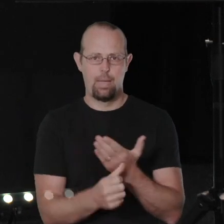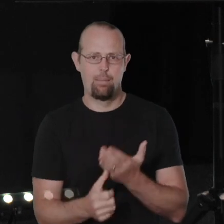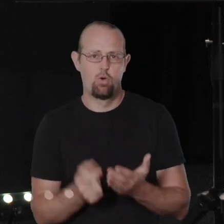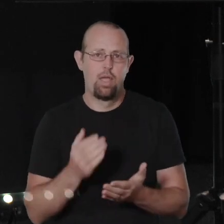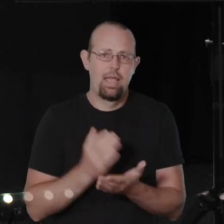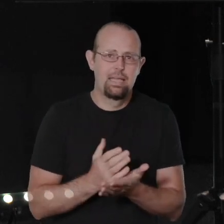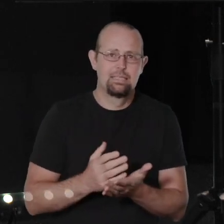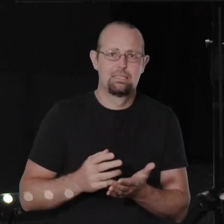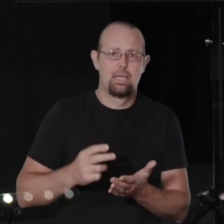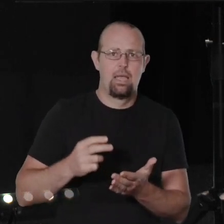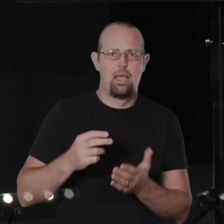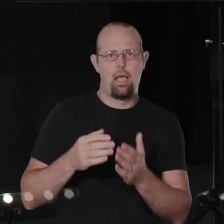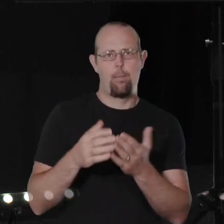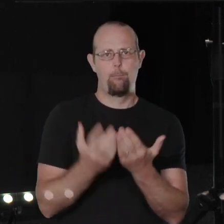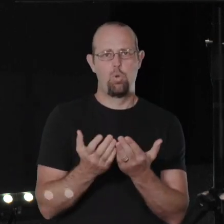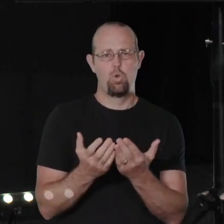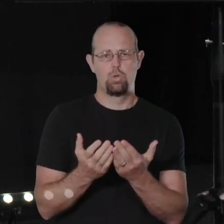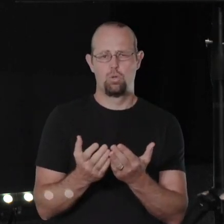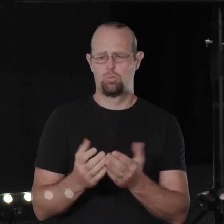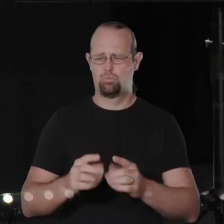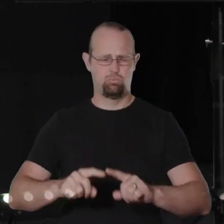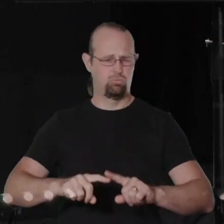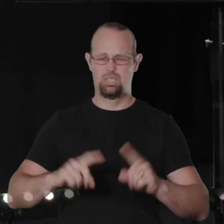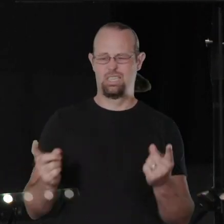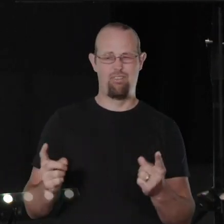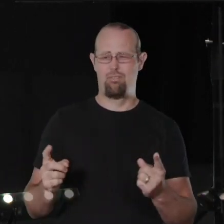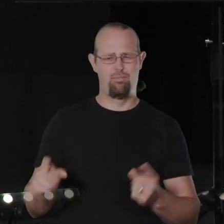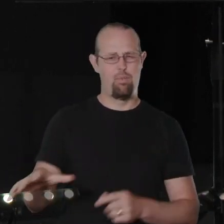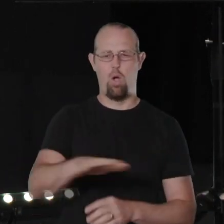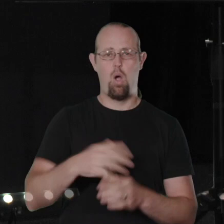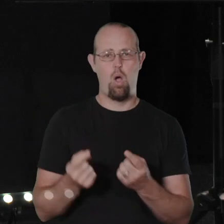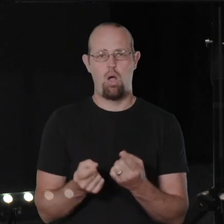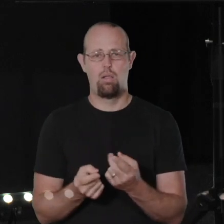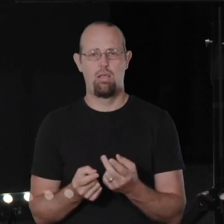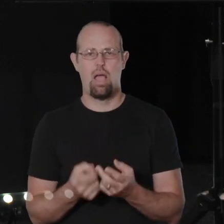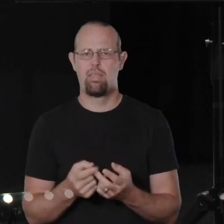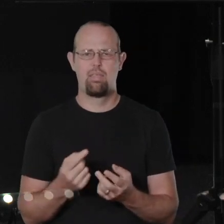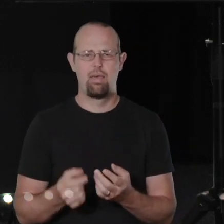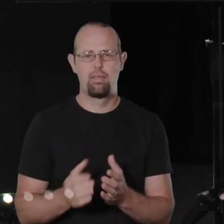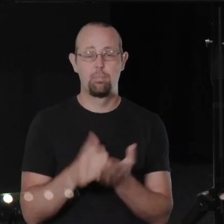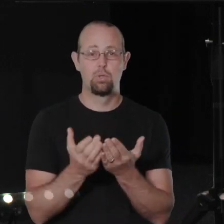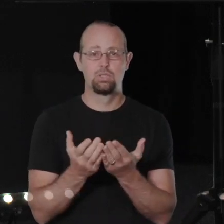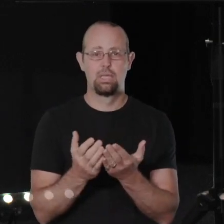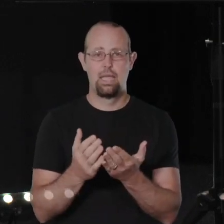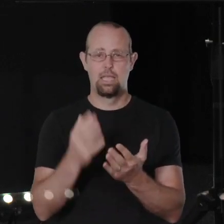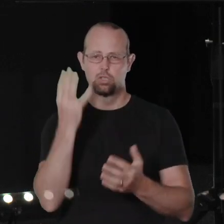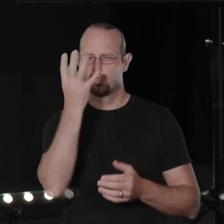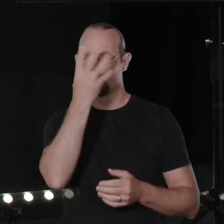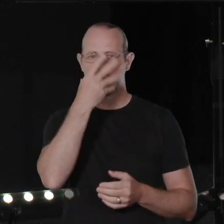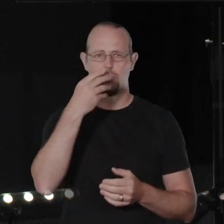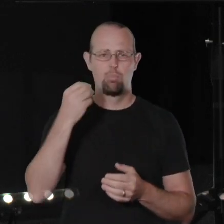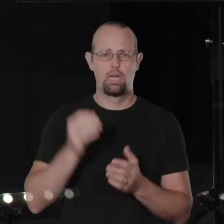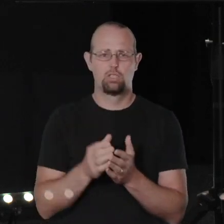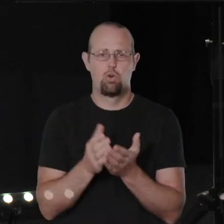book unlike any other. It is a supernatural book that when read and obeyed,